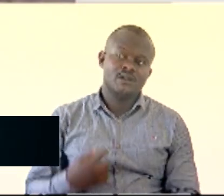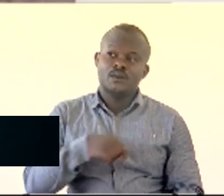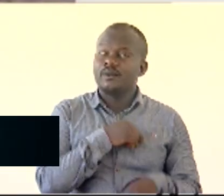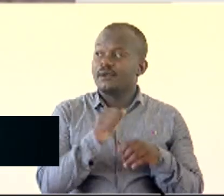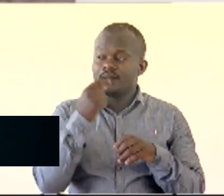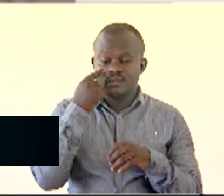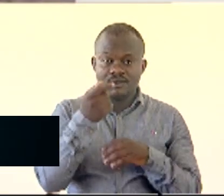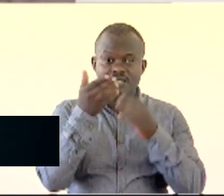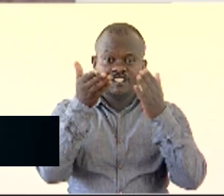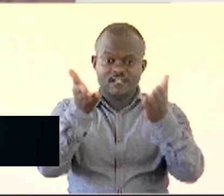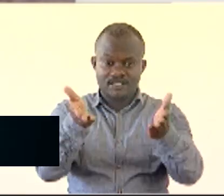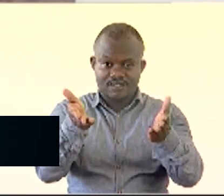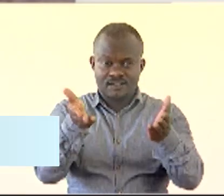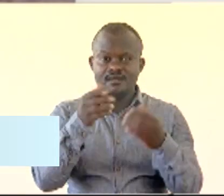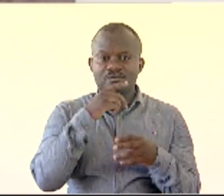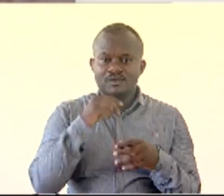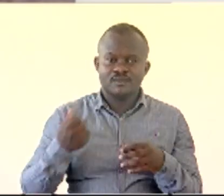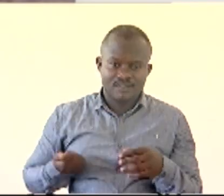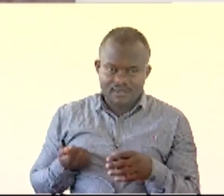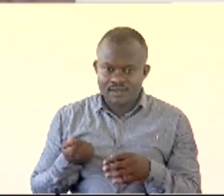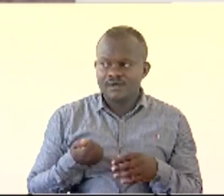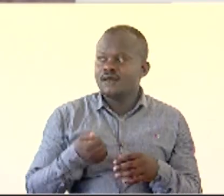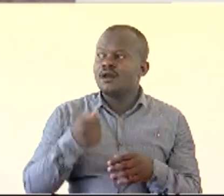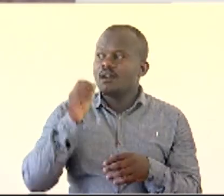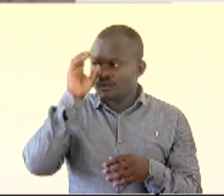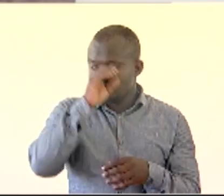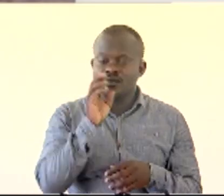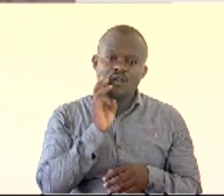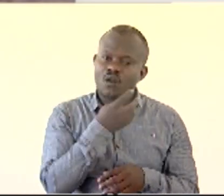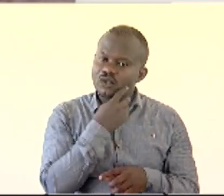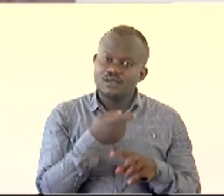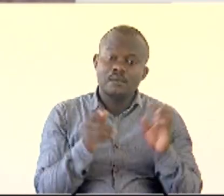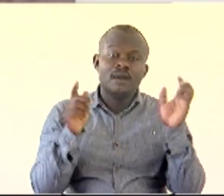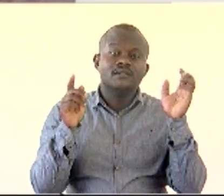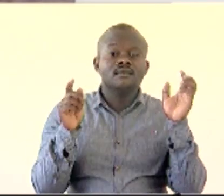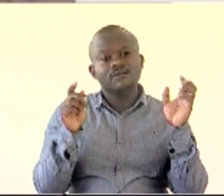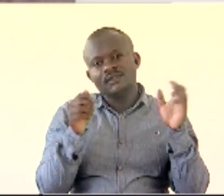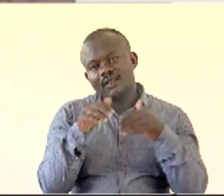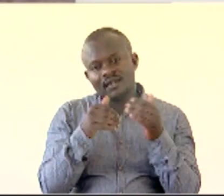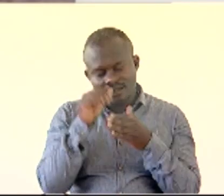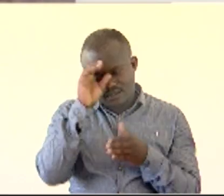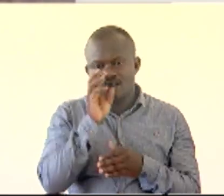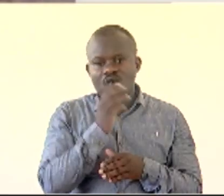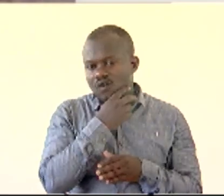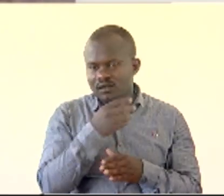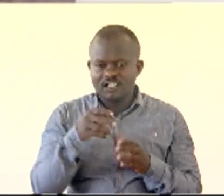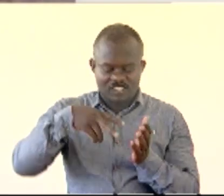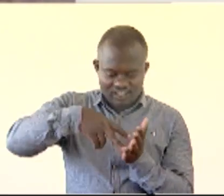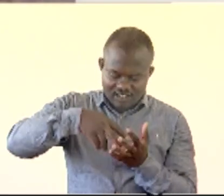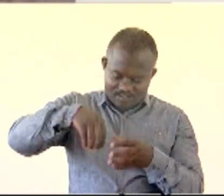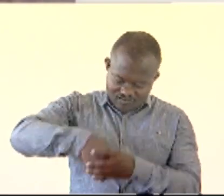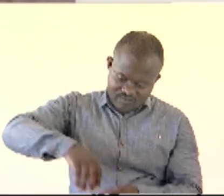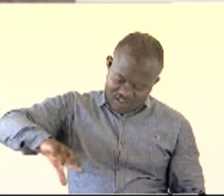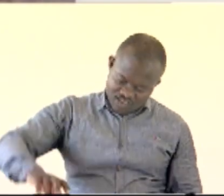see these boys and girls are fetching water. Unfortunately, they are fetching water they are standing